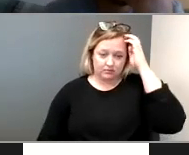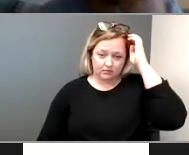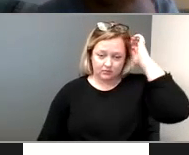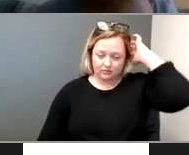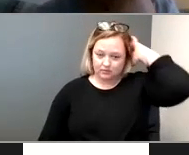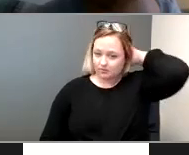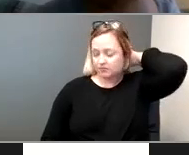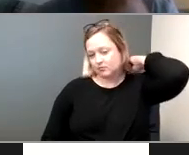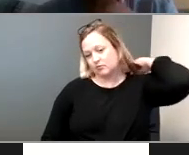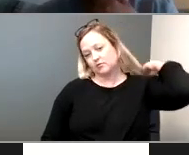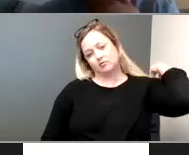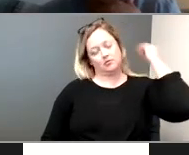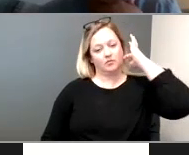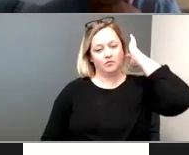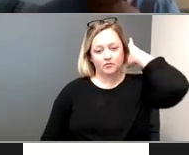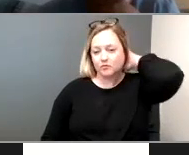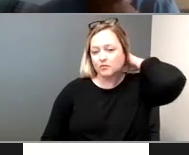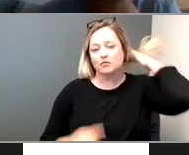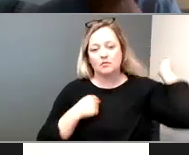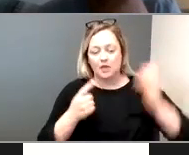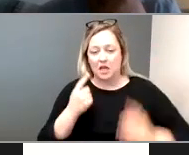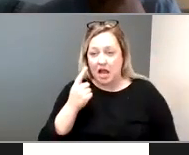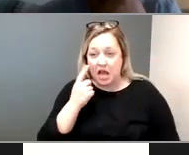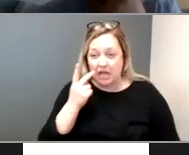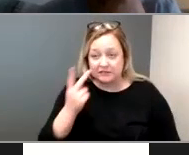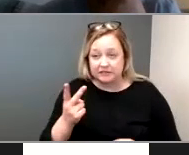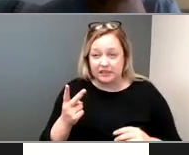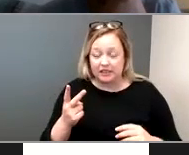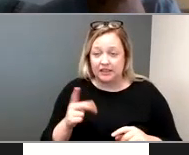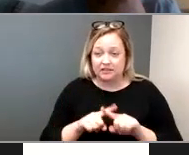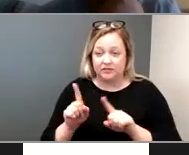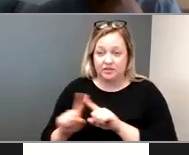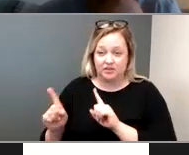I see n raised to n, I see n log n.